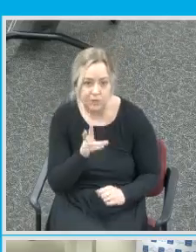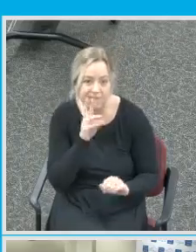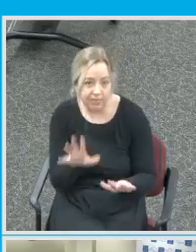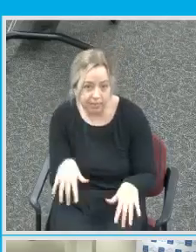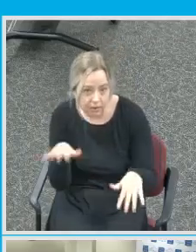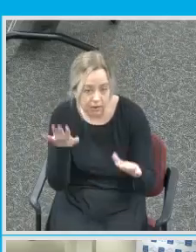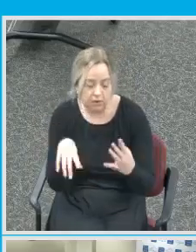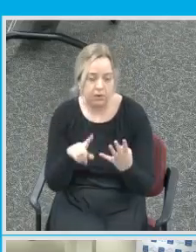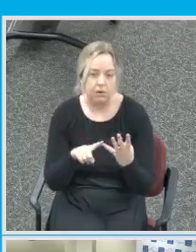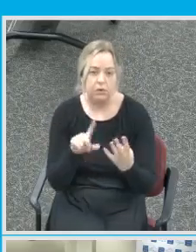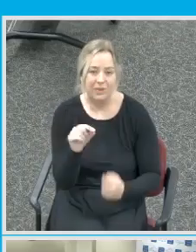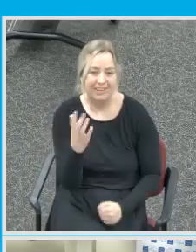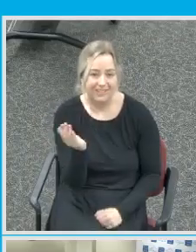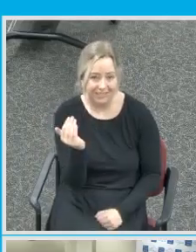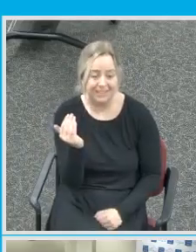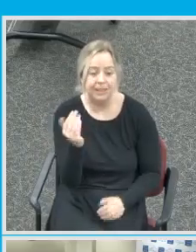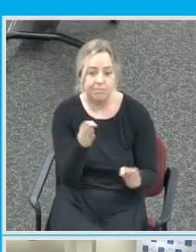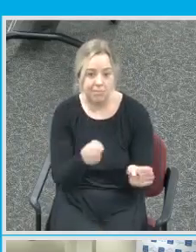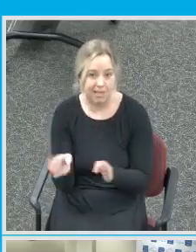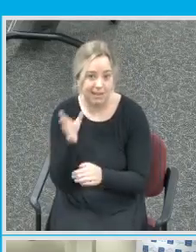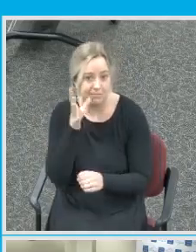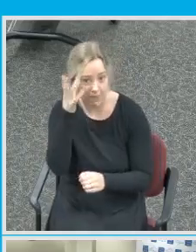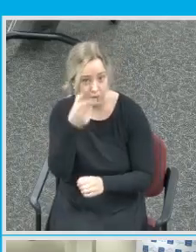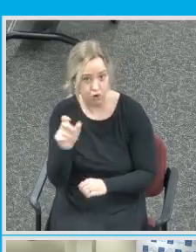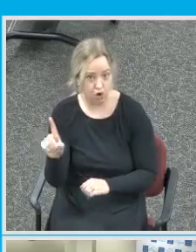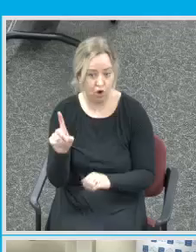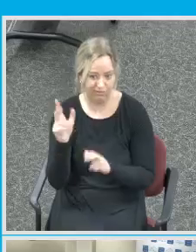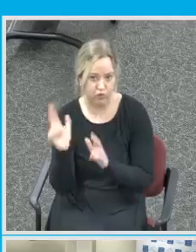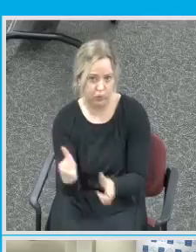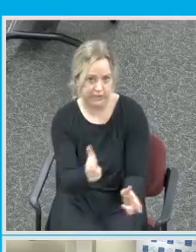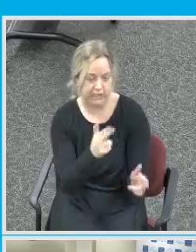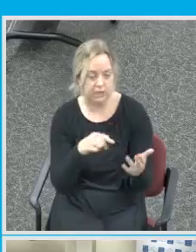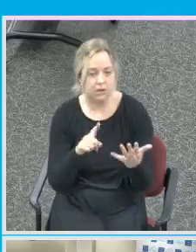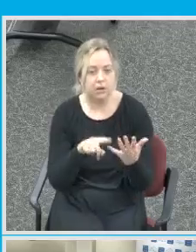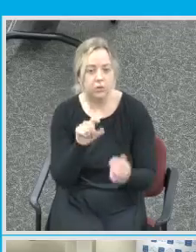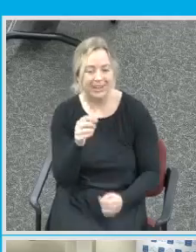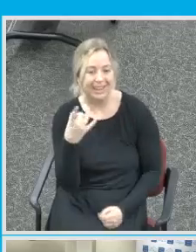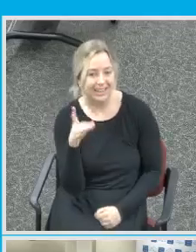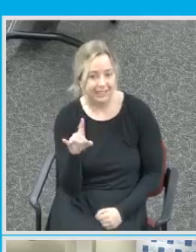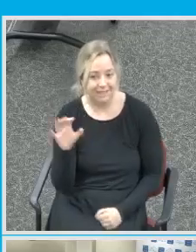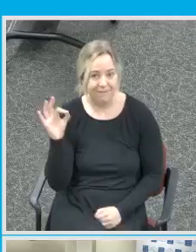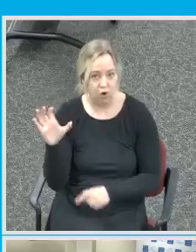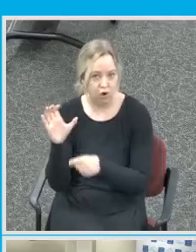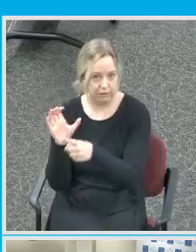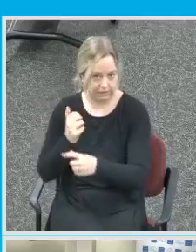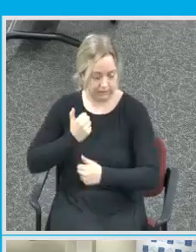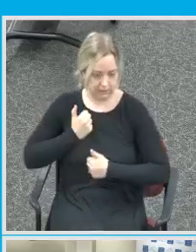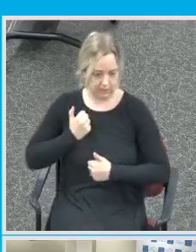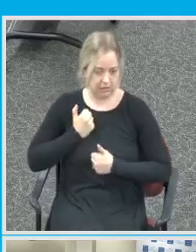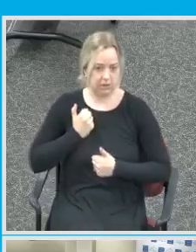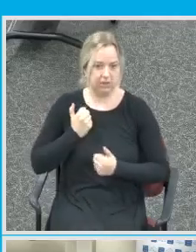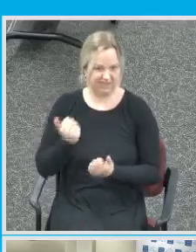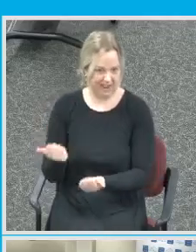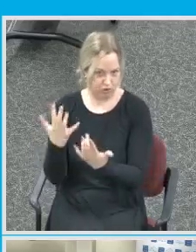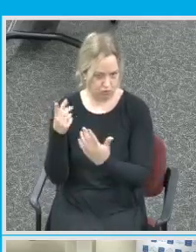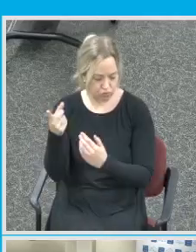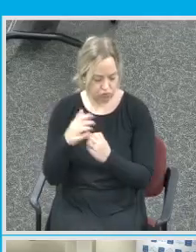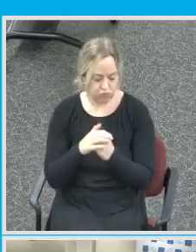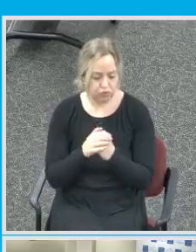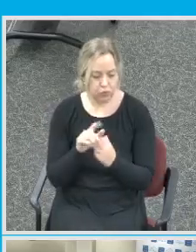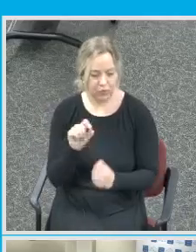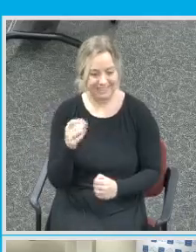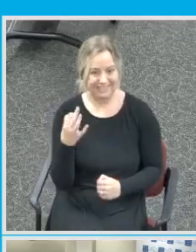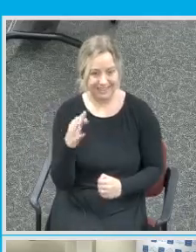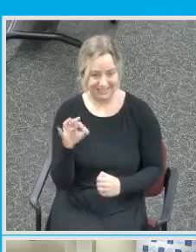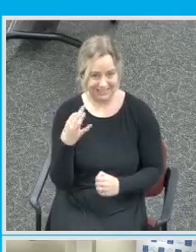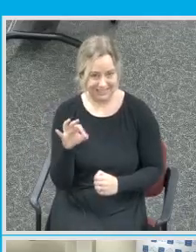the 2015 Planned Parenthood mass shooting, the 2018 Fort Carson Midway fire, the